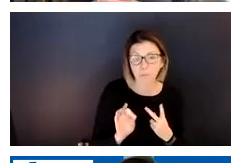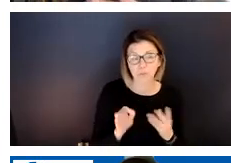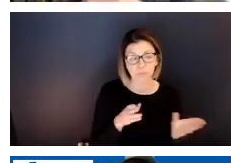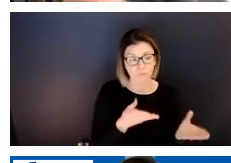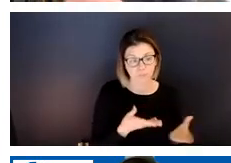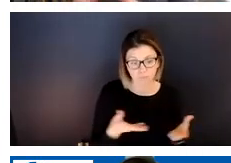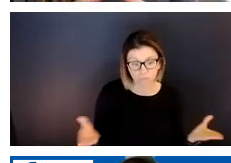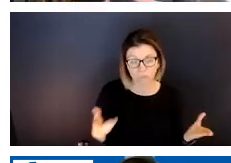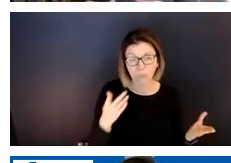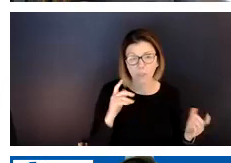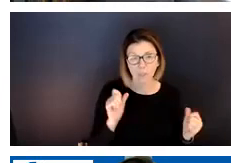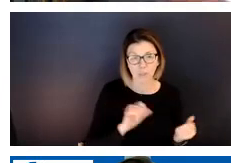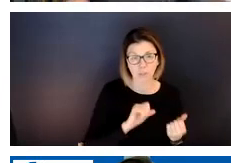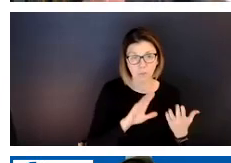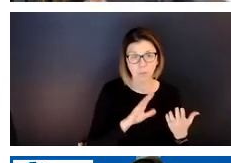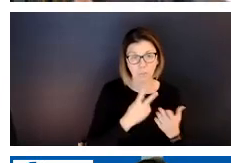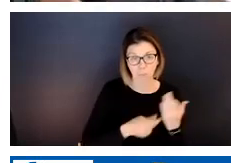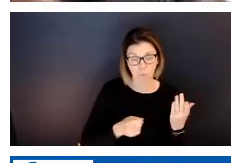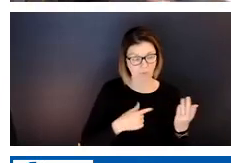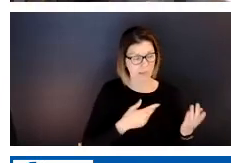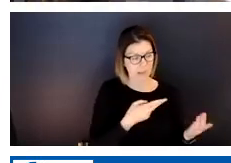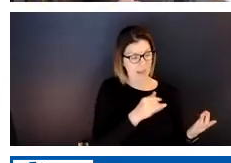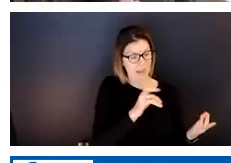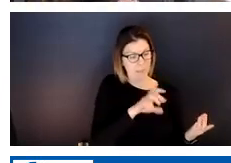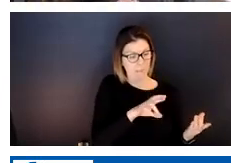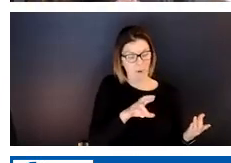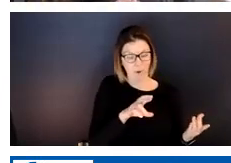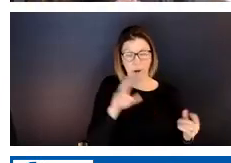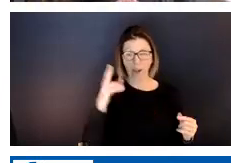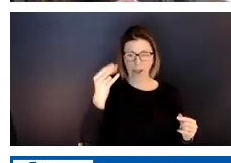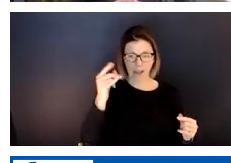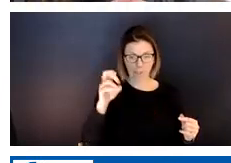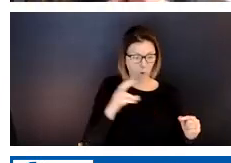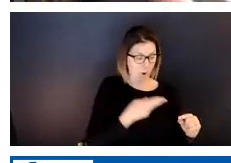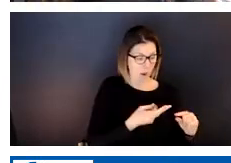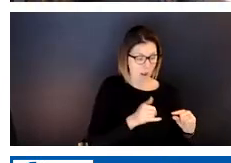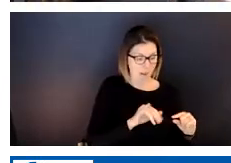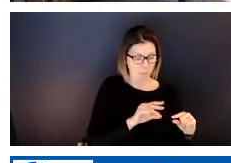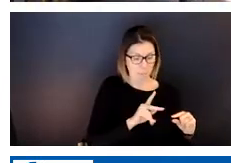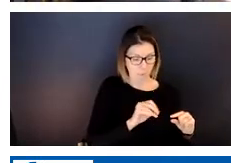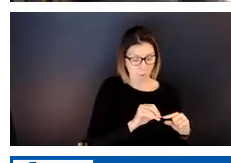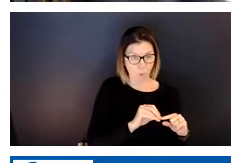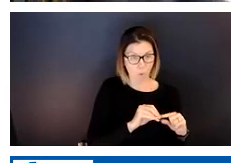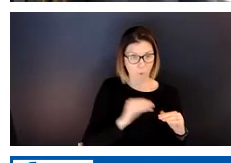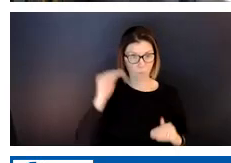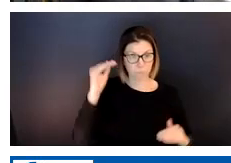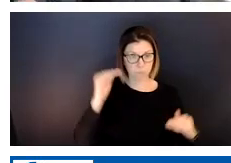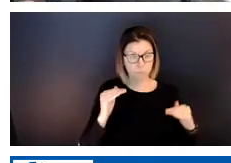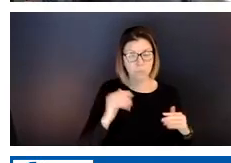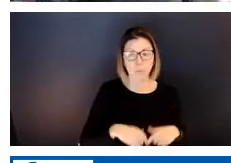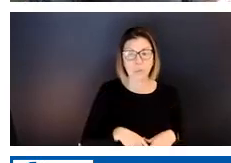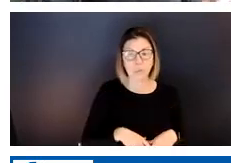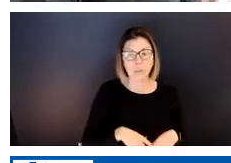strategies that can address both that hyper or hypo dynamic. There are catalogs full